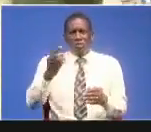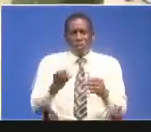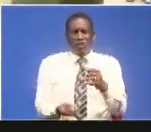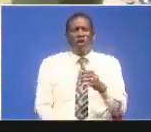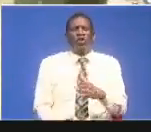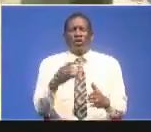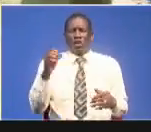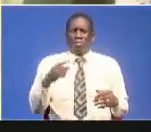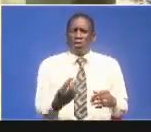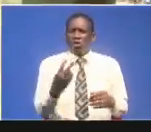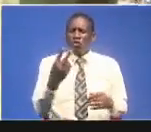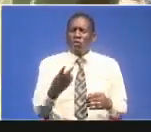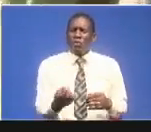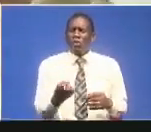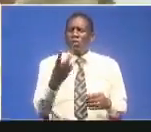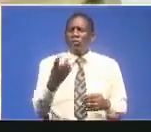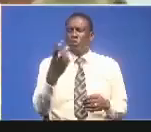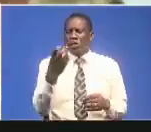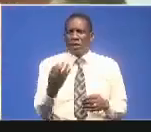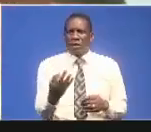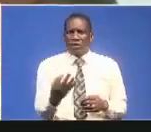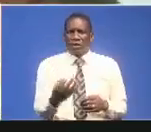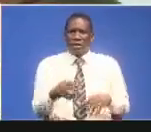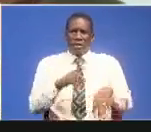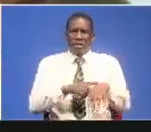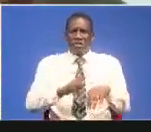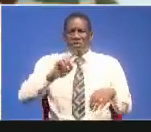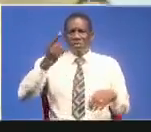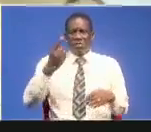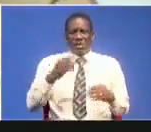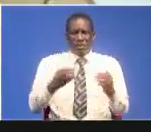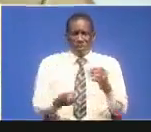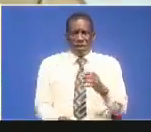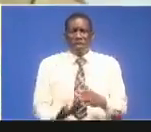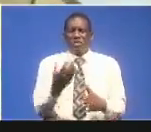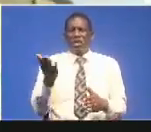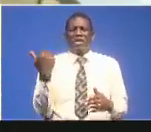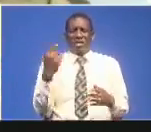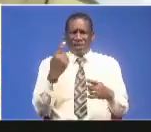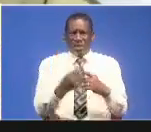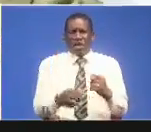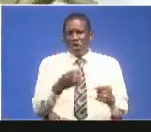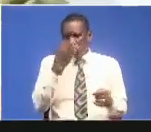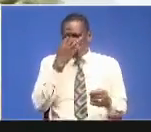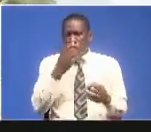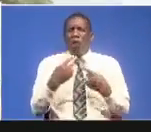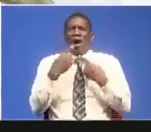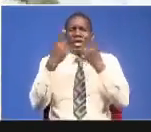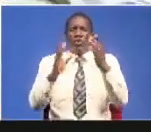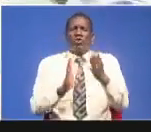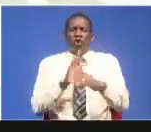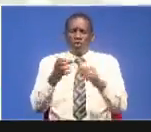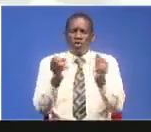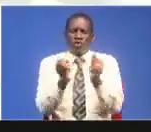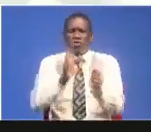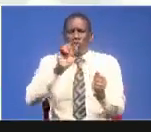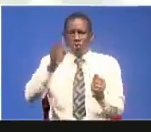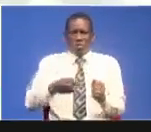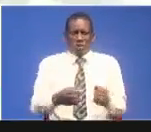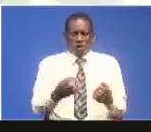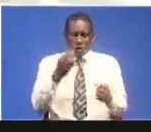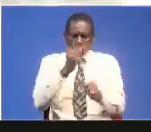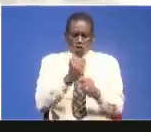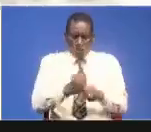in February 2023. During the initial event last year, Ruto announced over 12,000 job openings